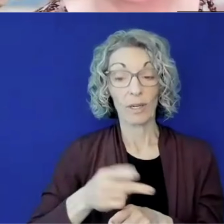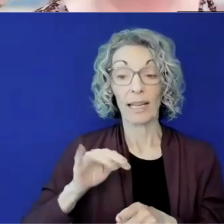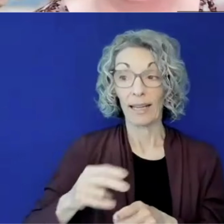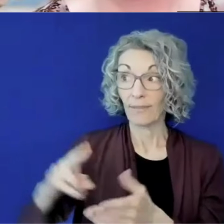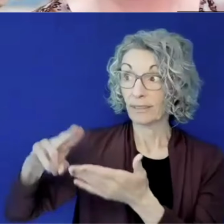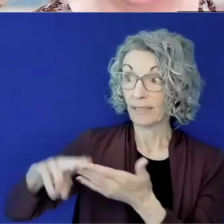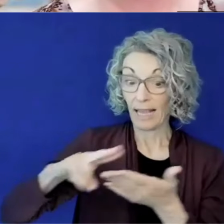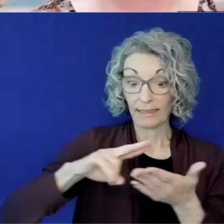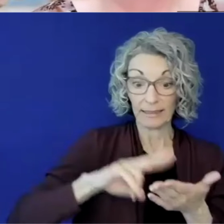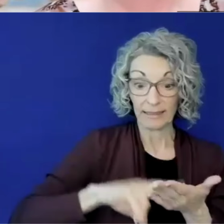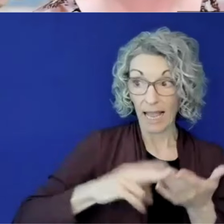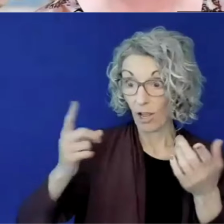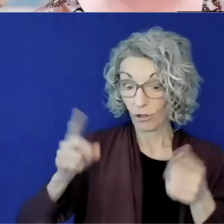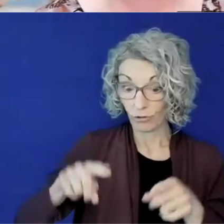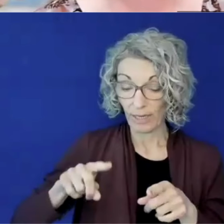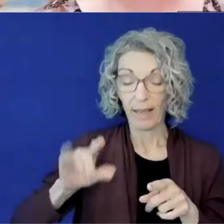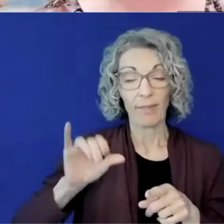should not count as income.